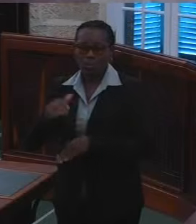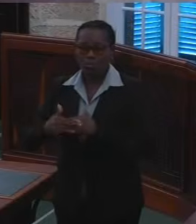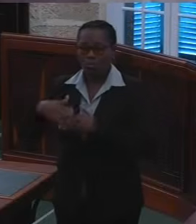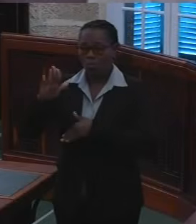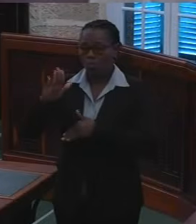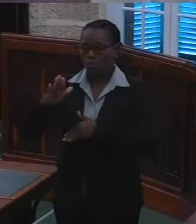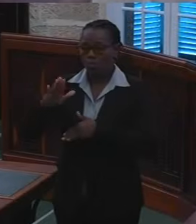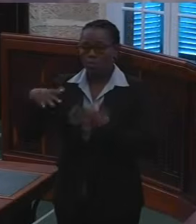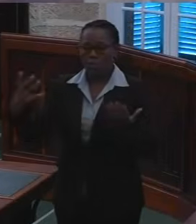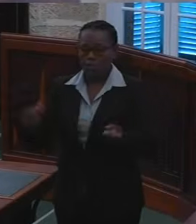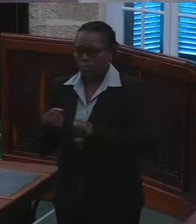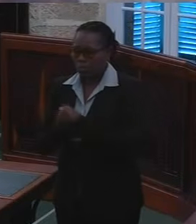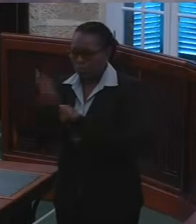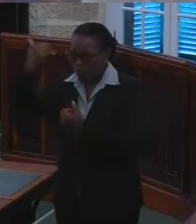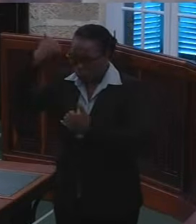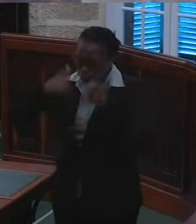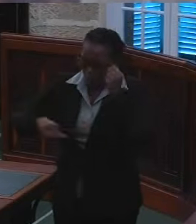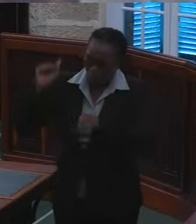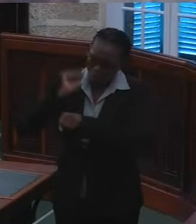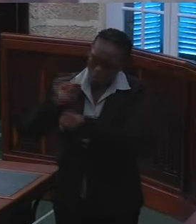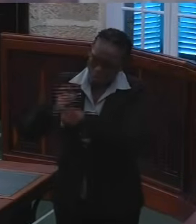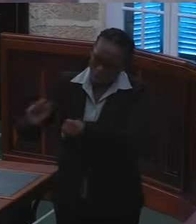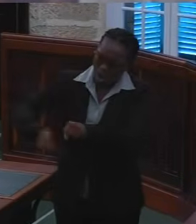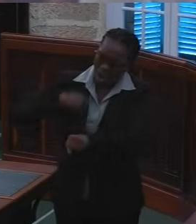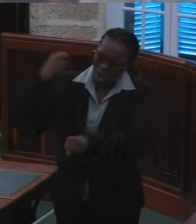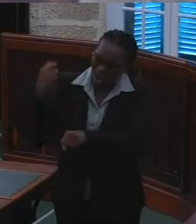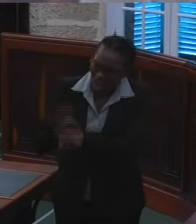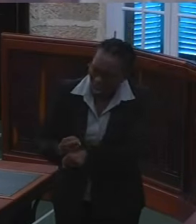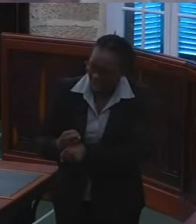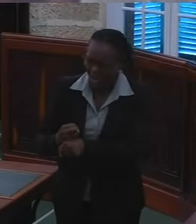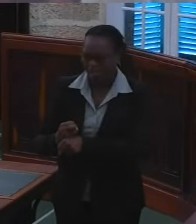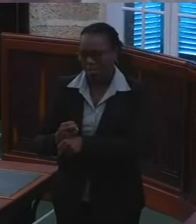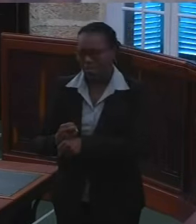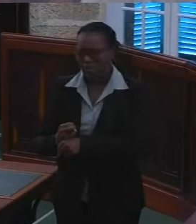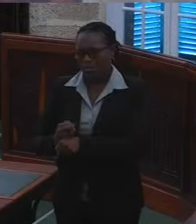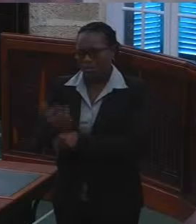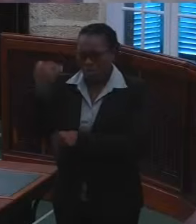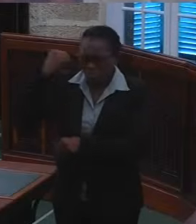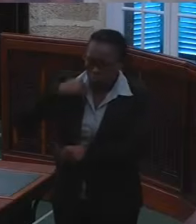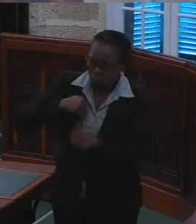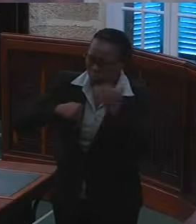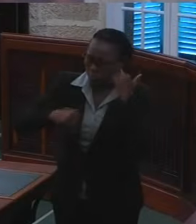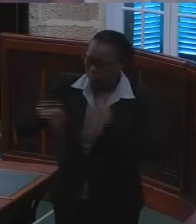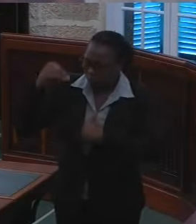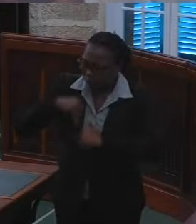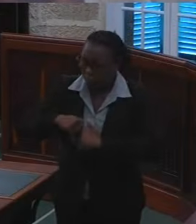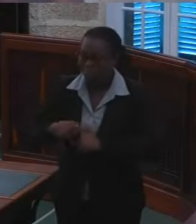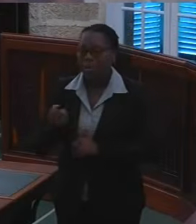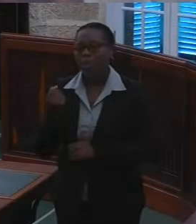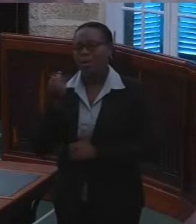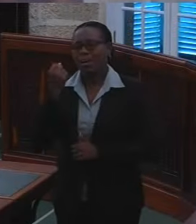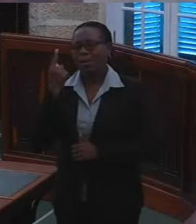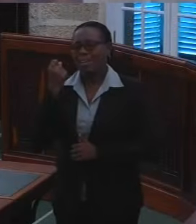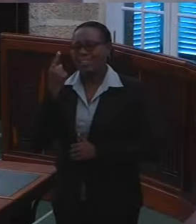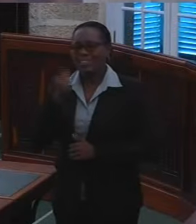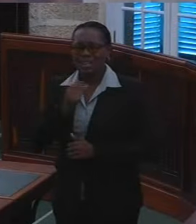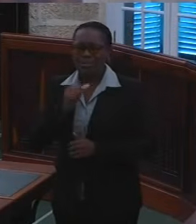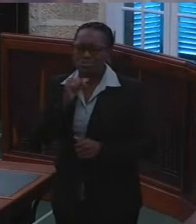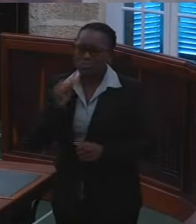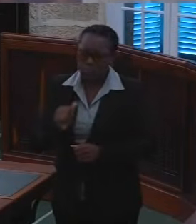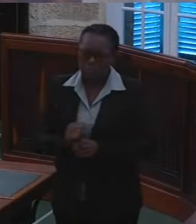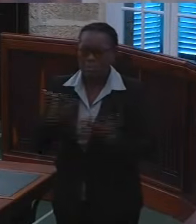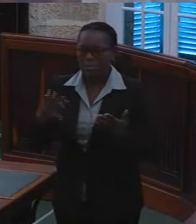who by the sweat of their brow, who endured the torture and hard work, who understand the whole true meaning of sweat